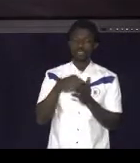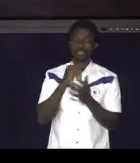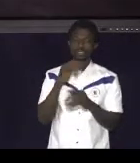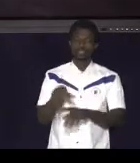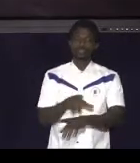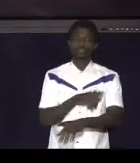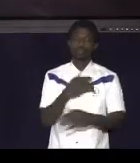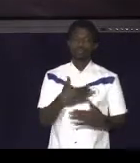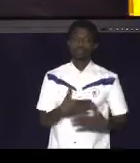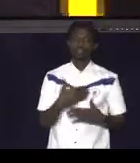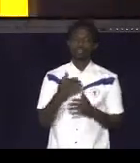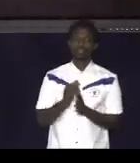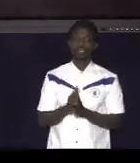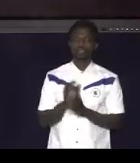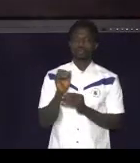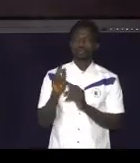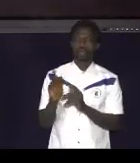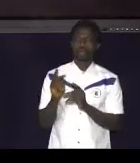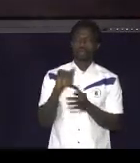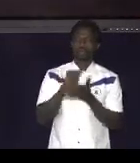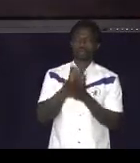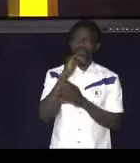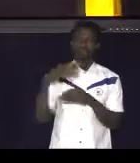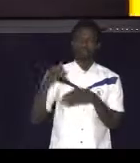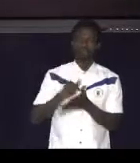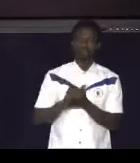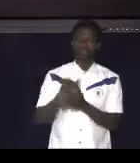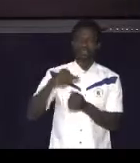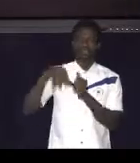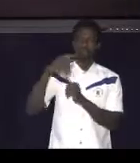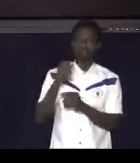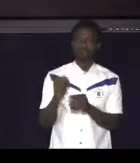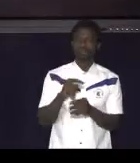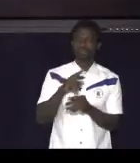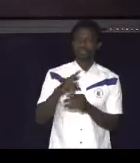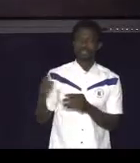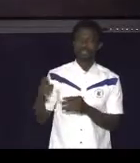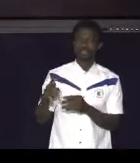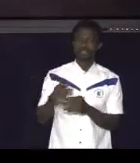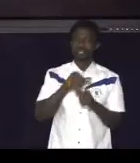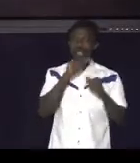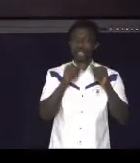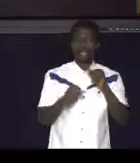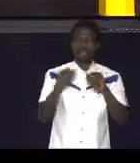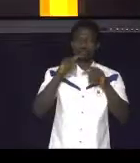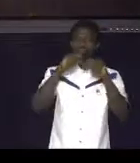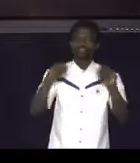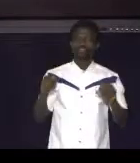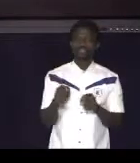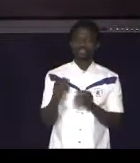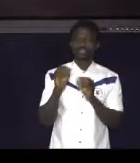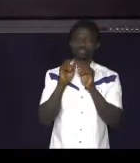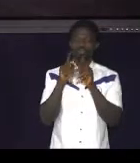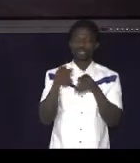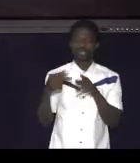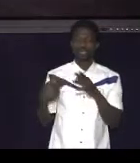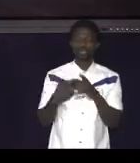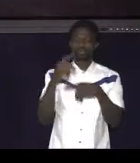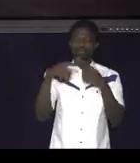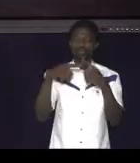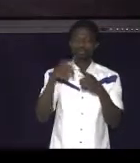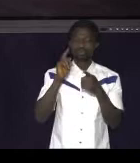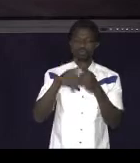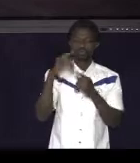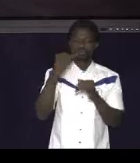the longest side. Okay, that is that about the right-angled triangle. Okay, now let's talk about the final